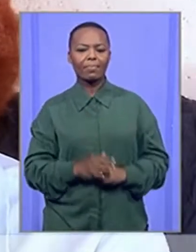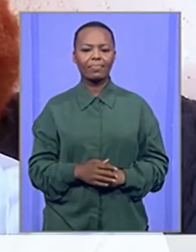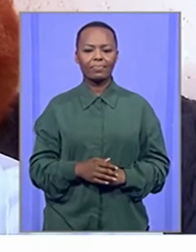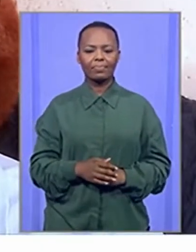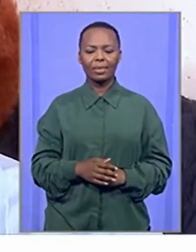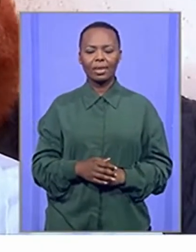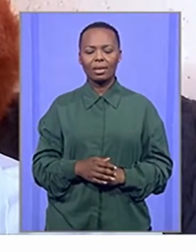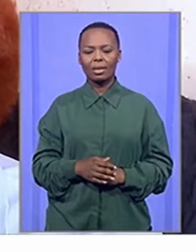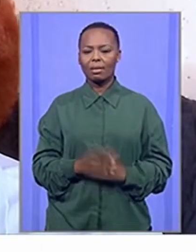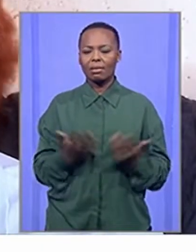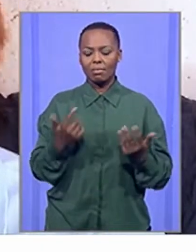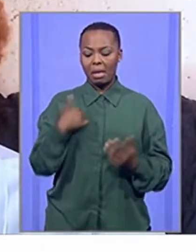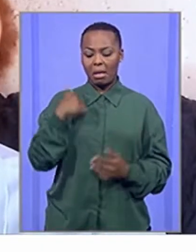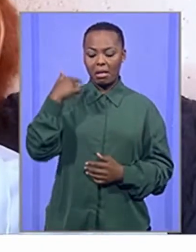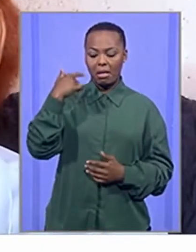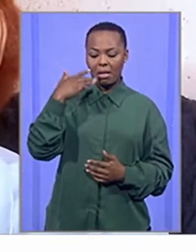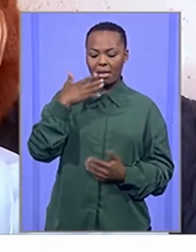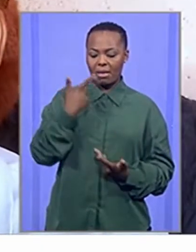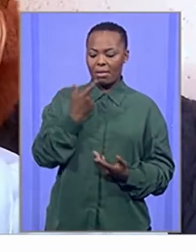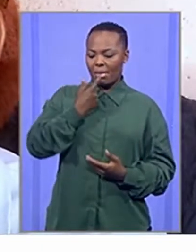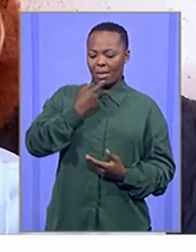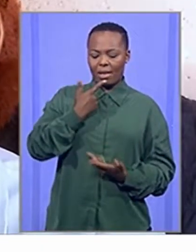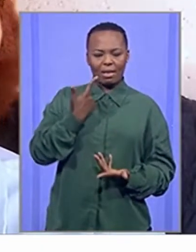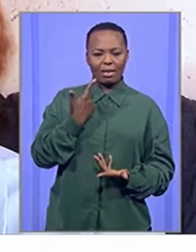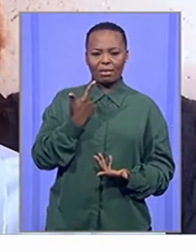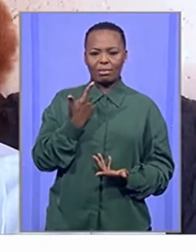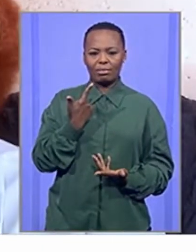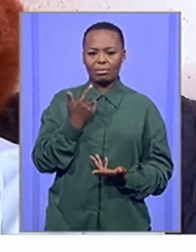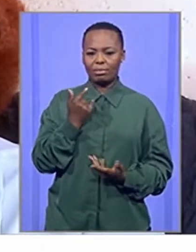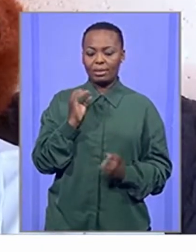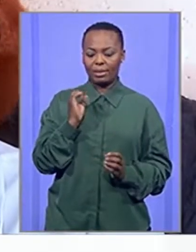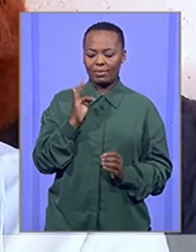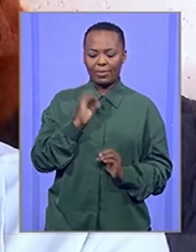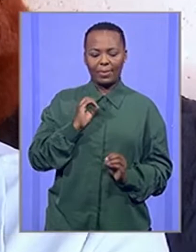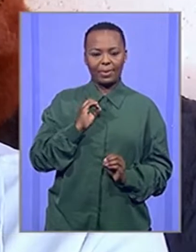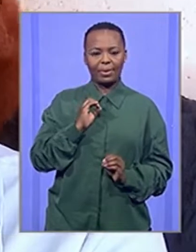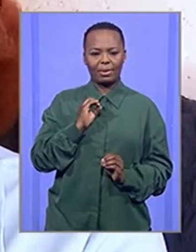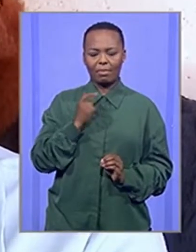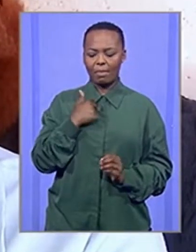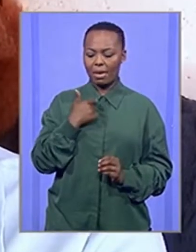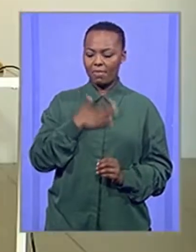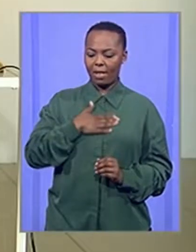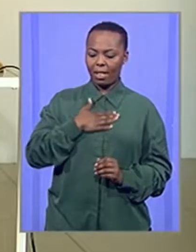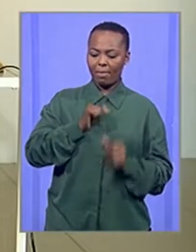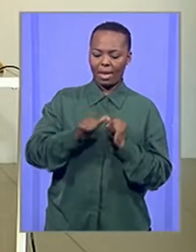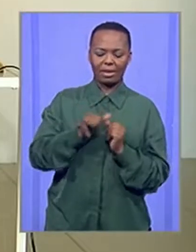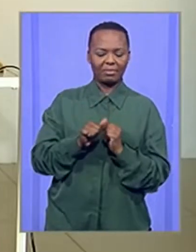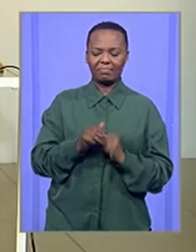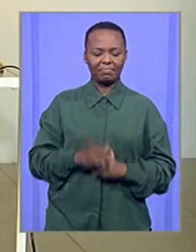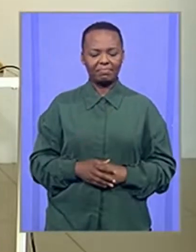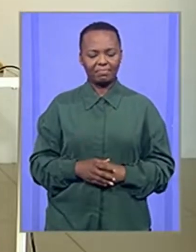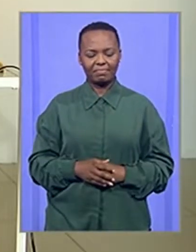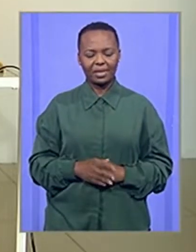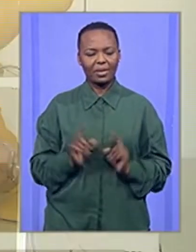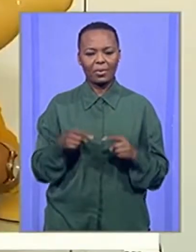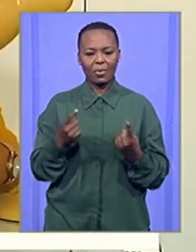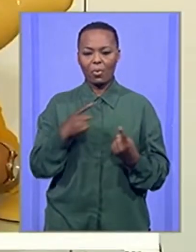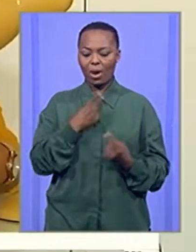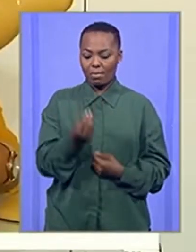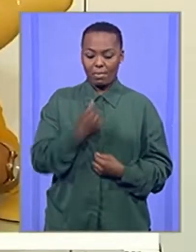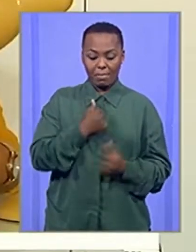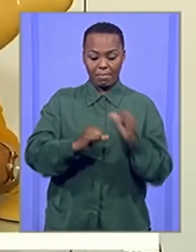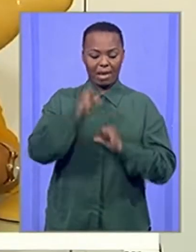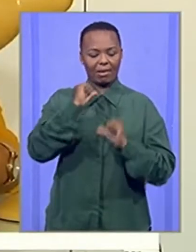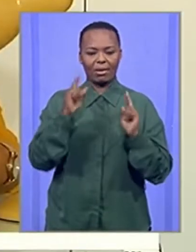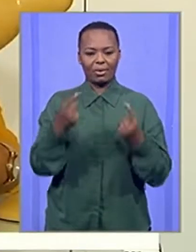don't think I'll ever get better because of my child will never come back to me. Diphiša maritše di